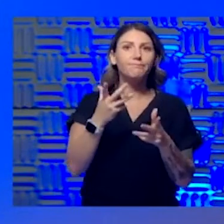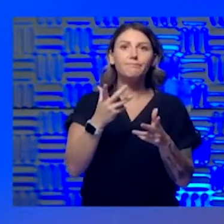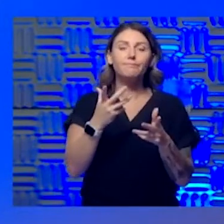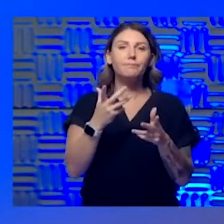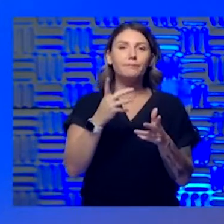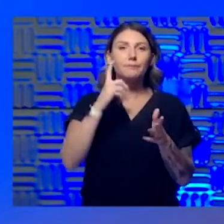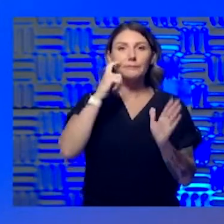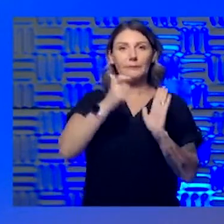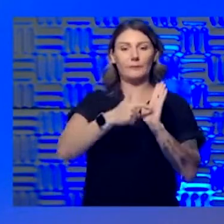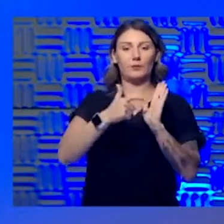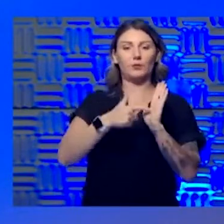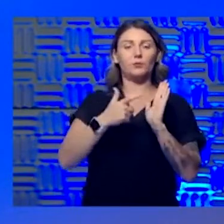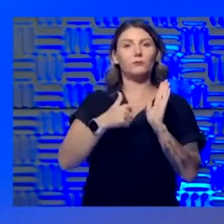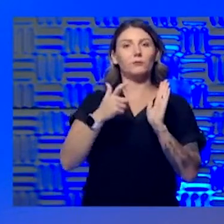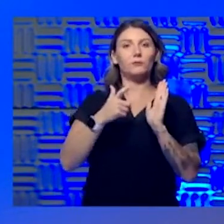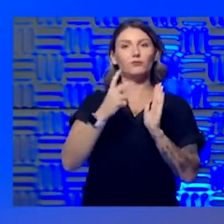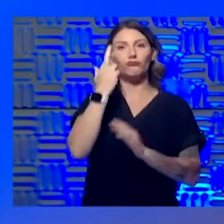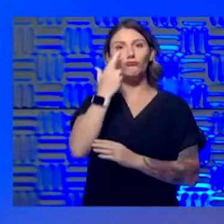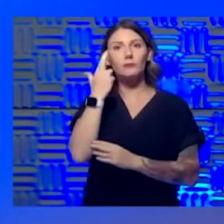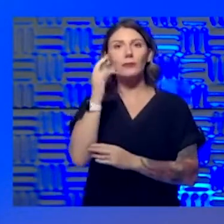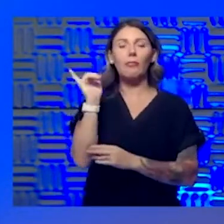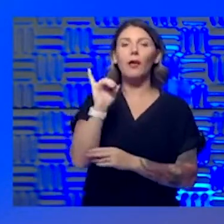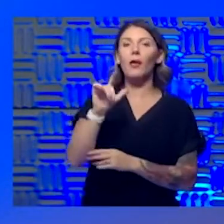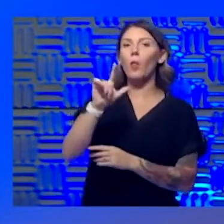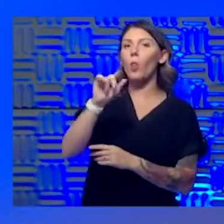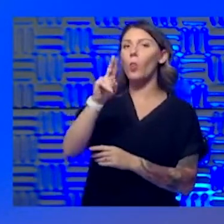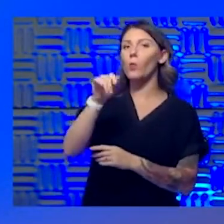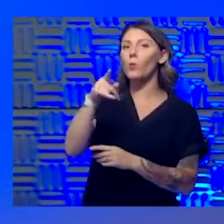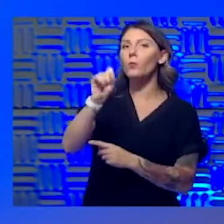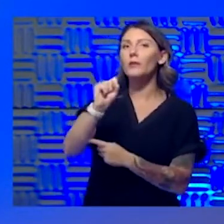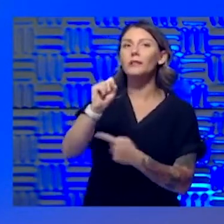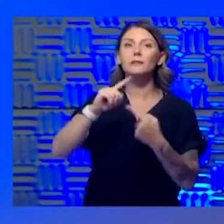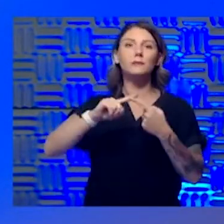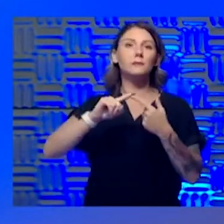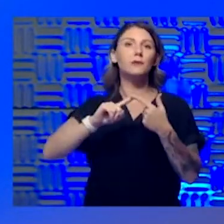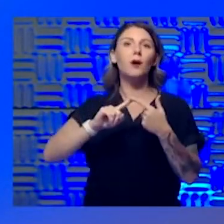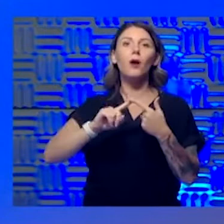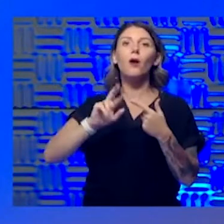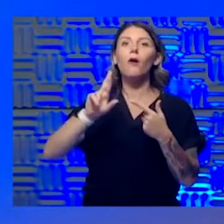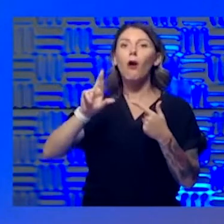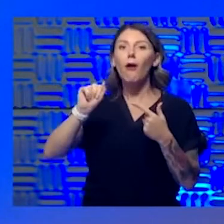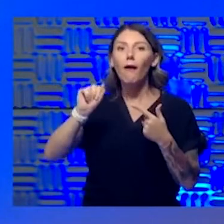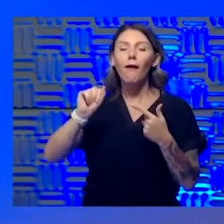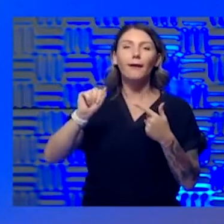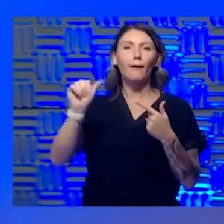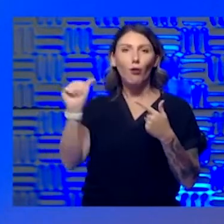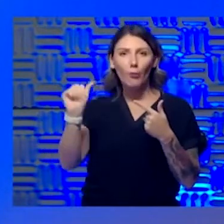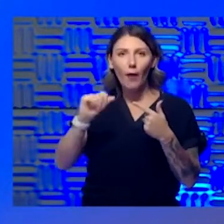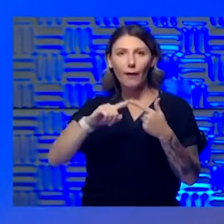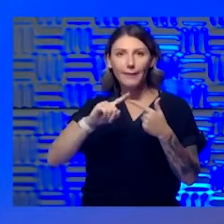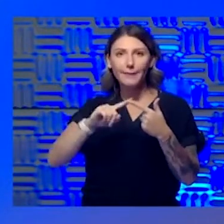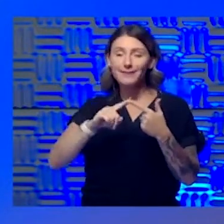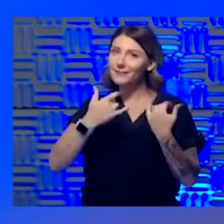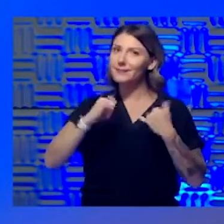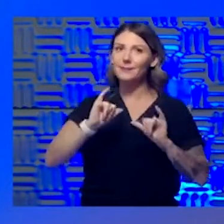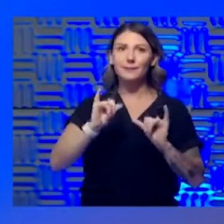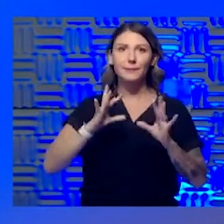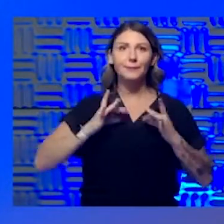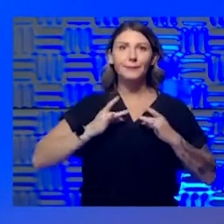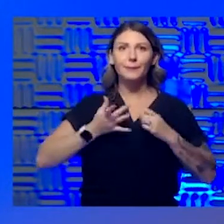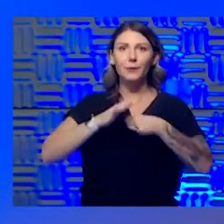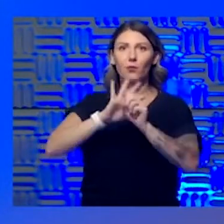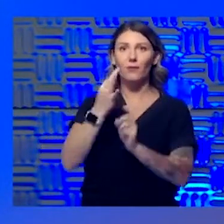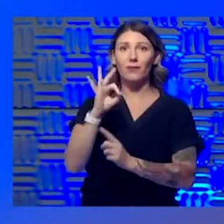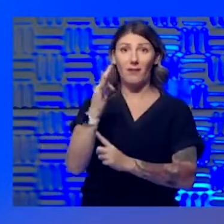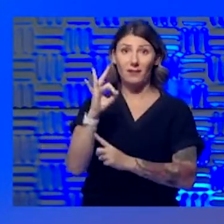indicated reasons, such as lupus or rheumatoid arthritis, they are still getting COVID-19. So we have to understand that even patients that